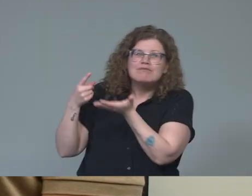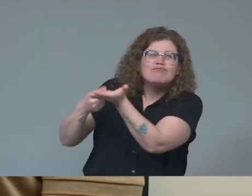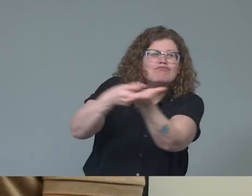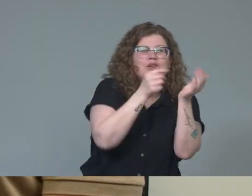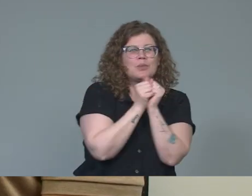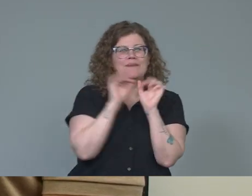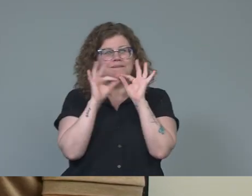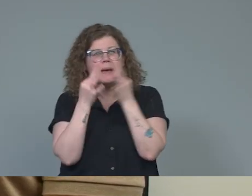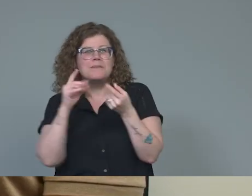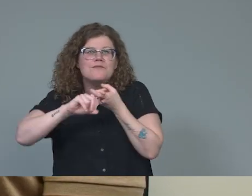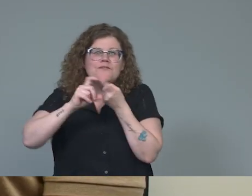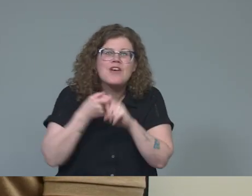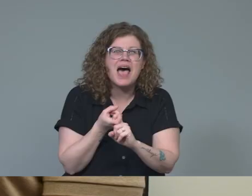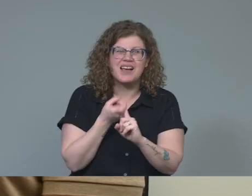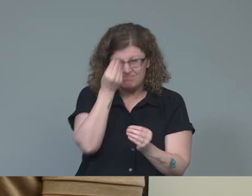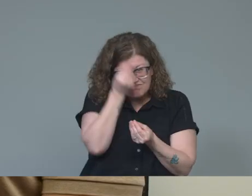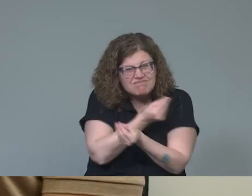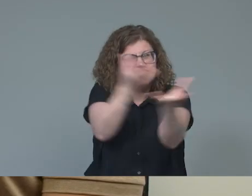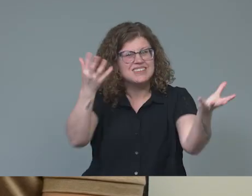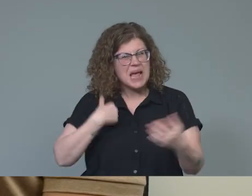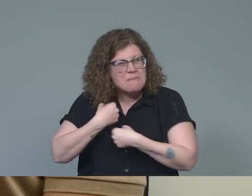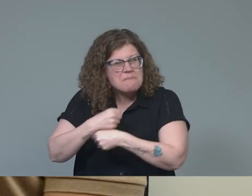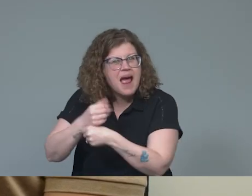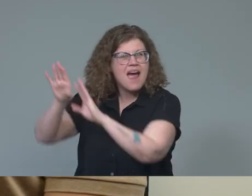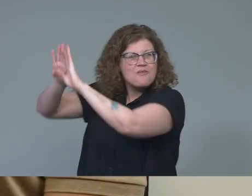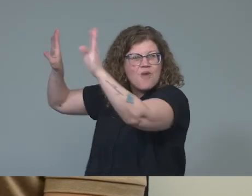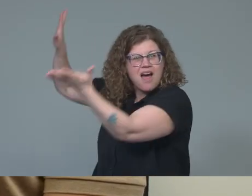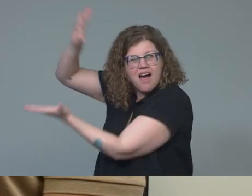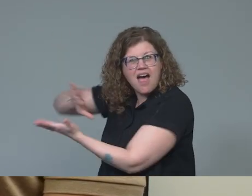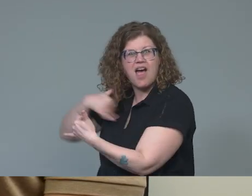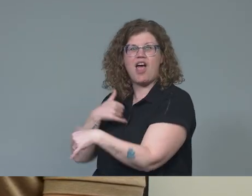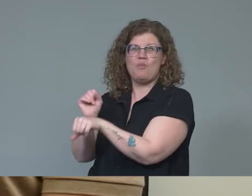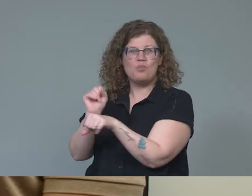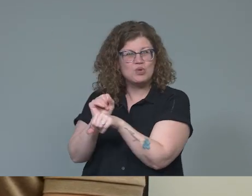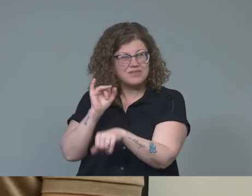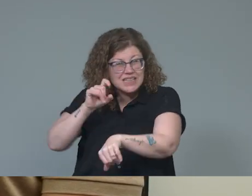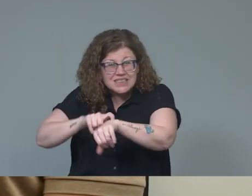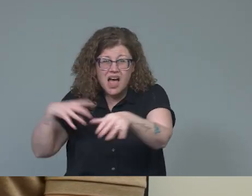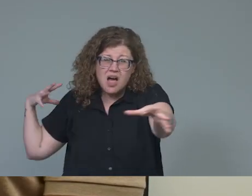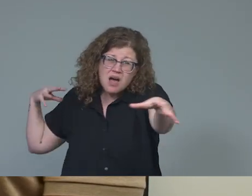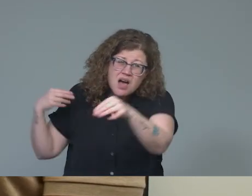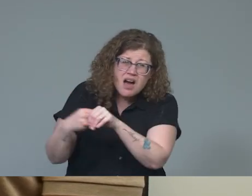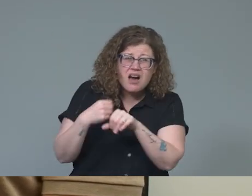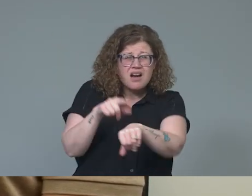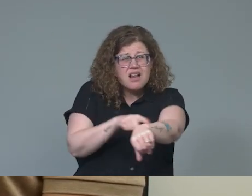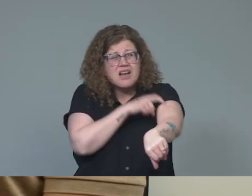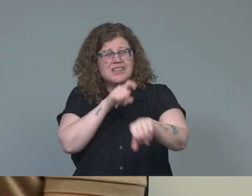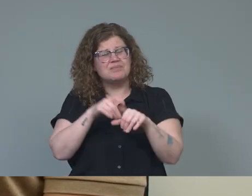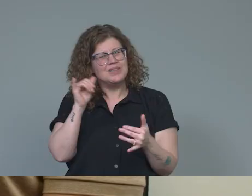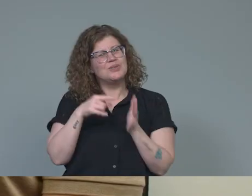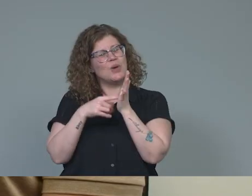different cultures. So to bring people together over food, as we love to do, it just felt